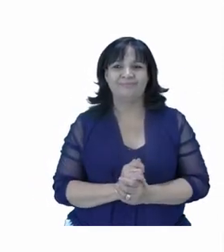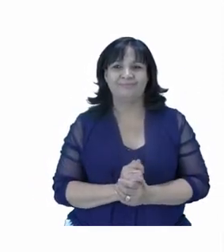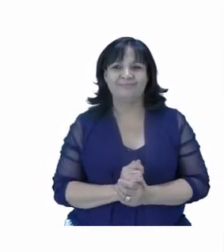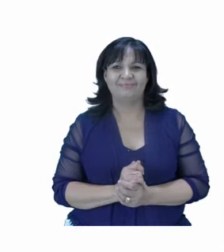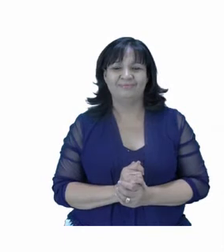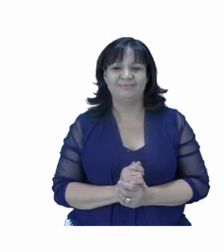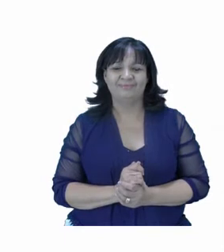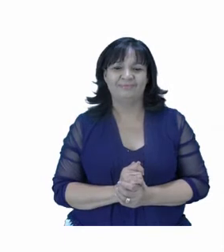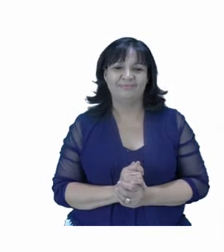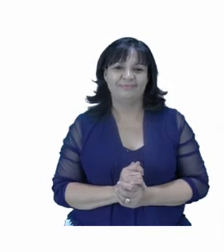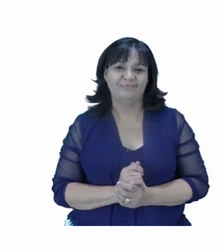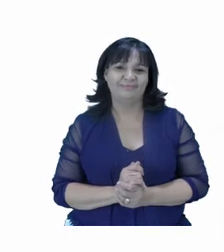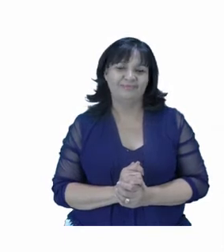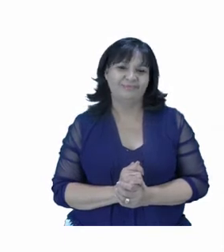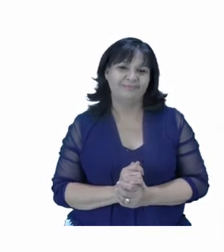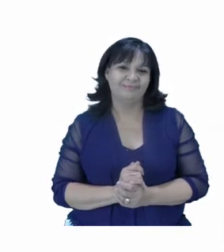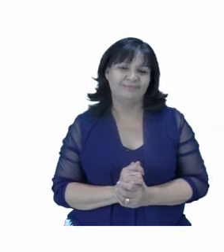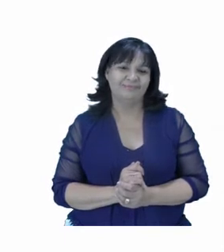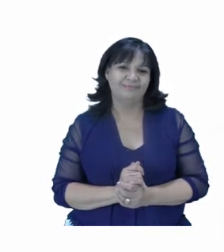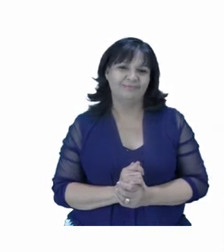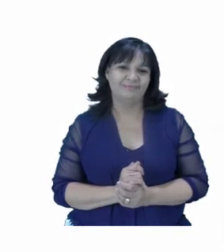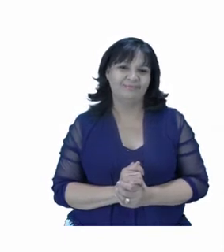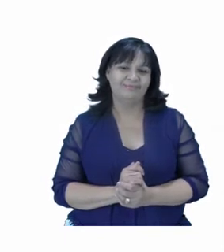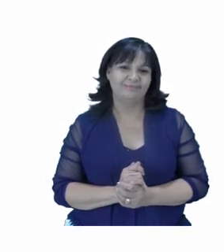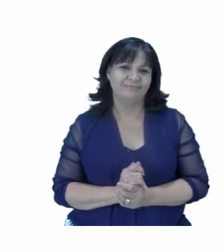say square.